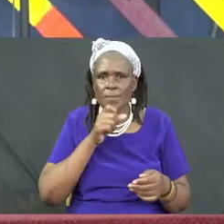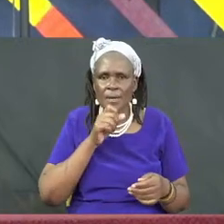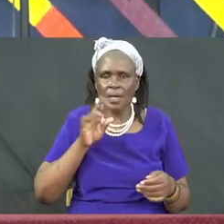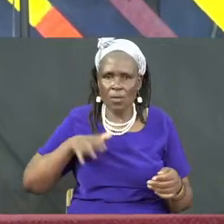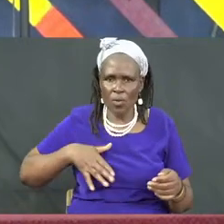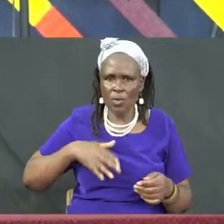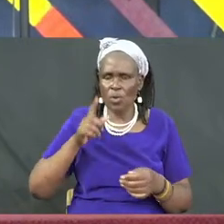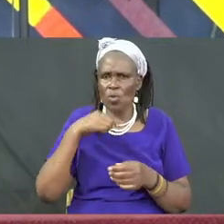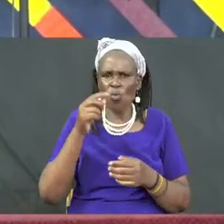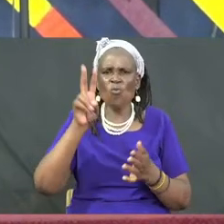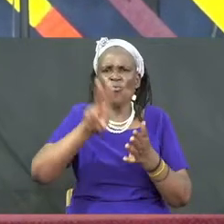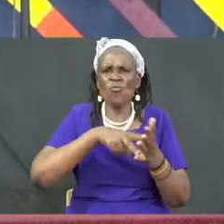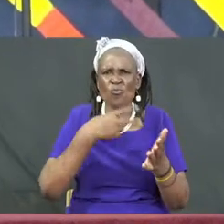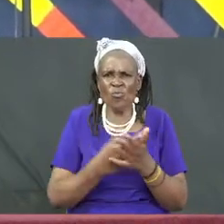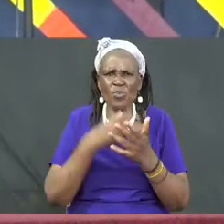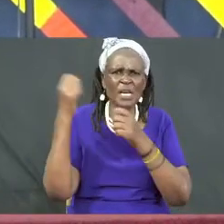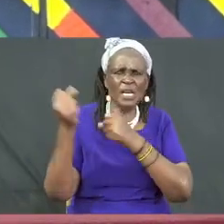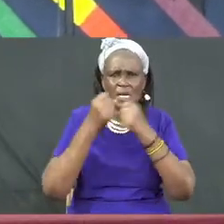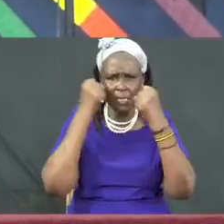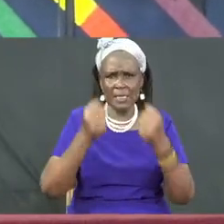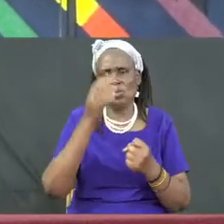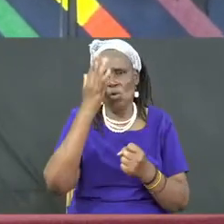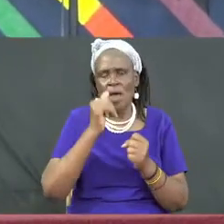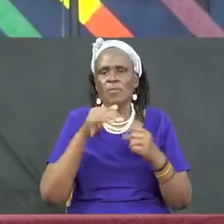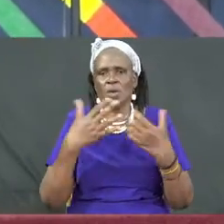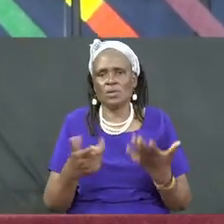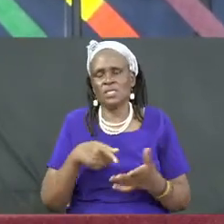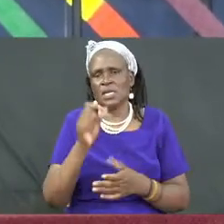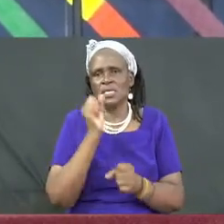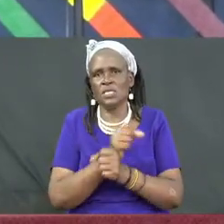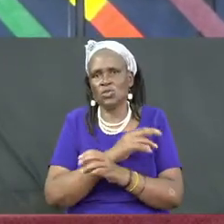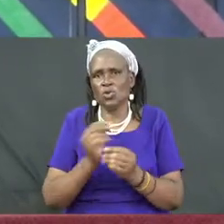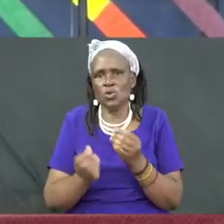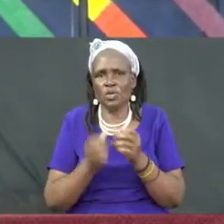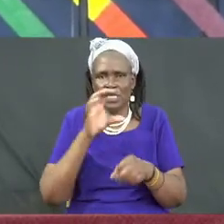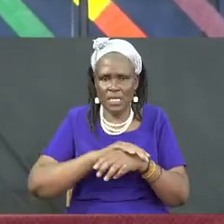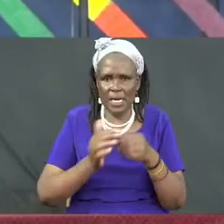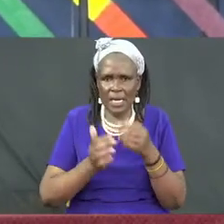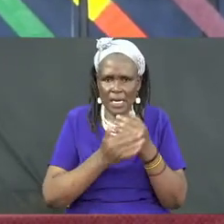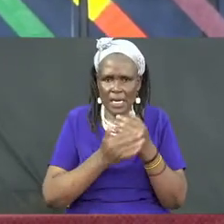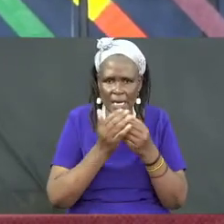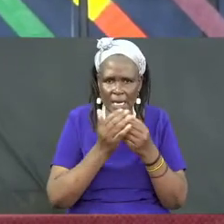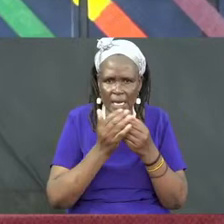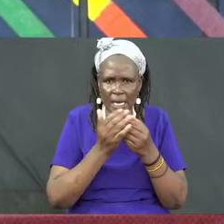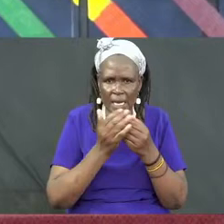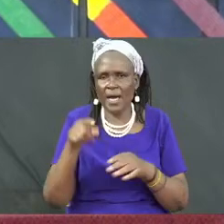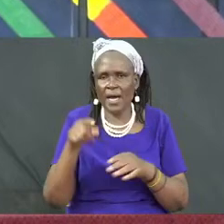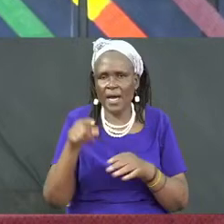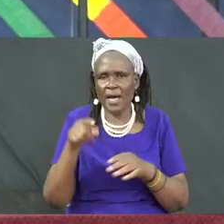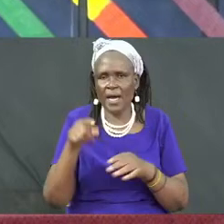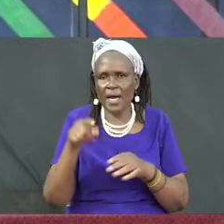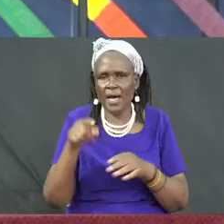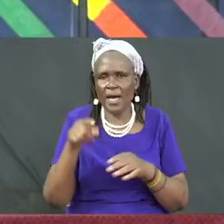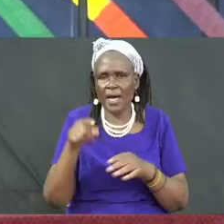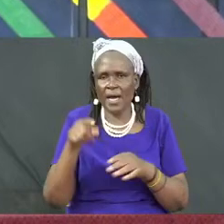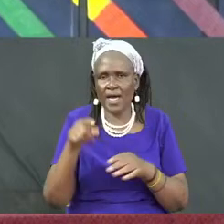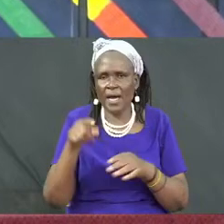fell greatly because they did not take care of their internal enemies.